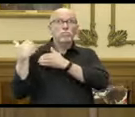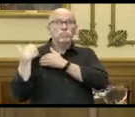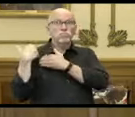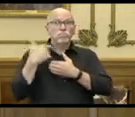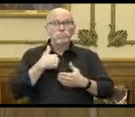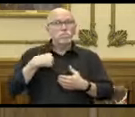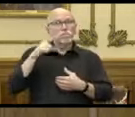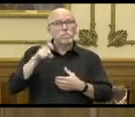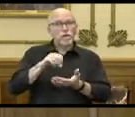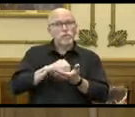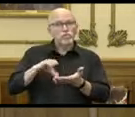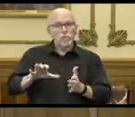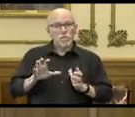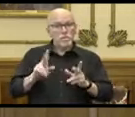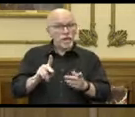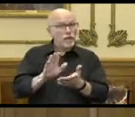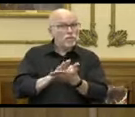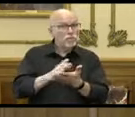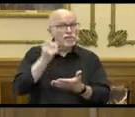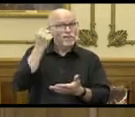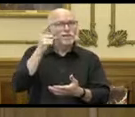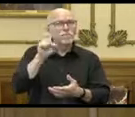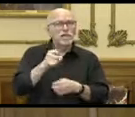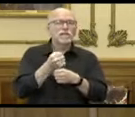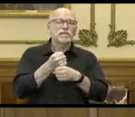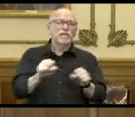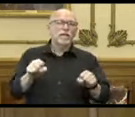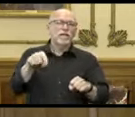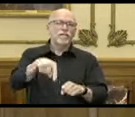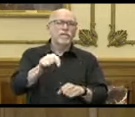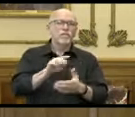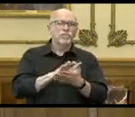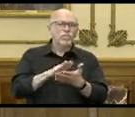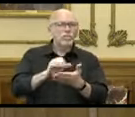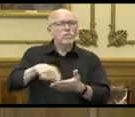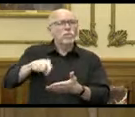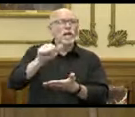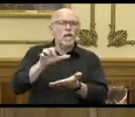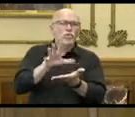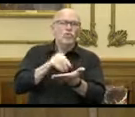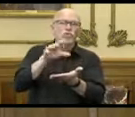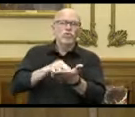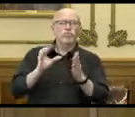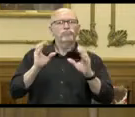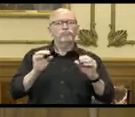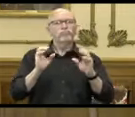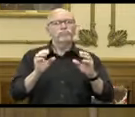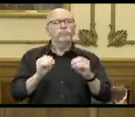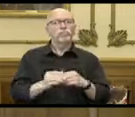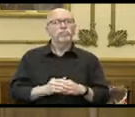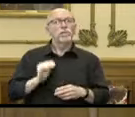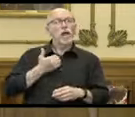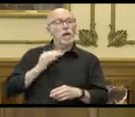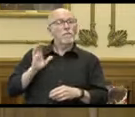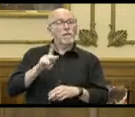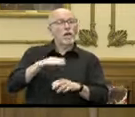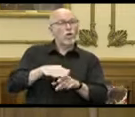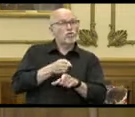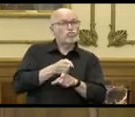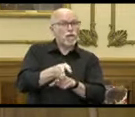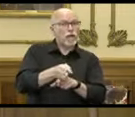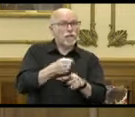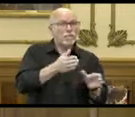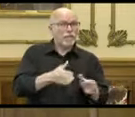students safely to school for instruction. Our Back on Track plan